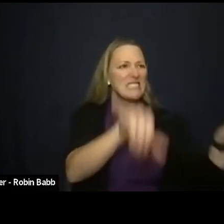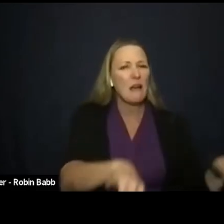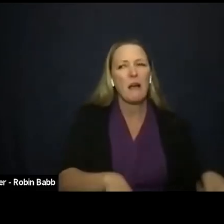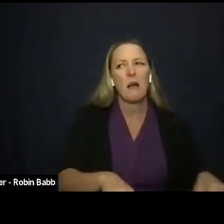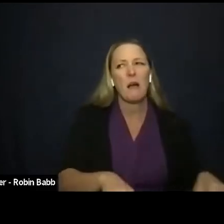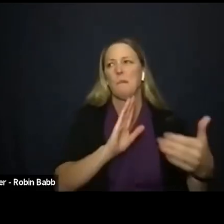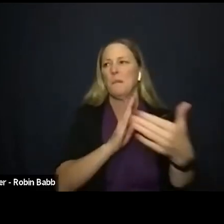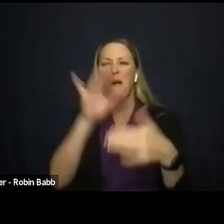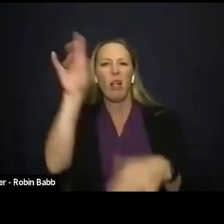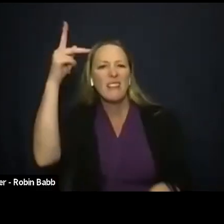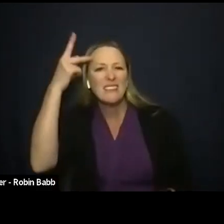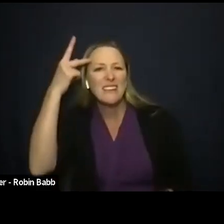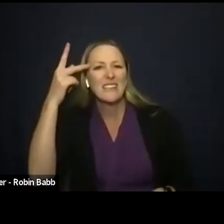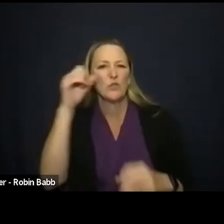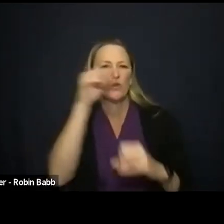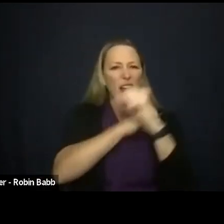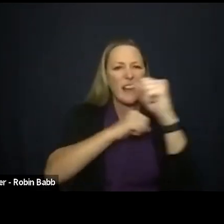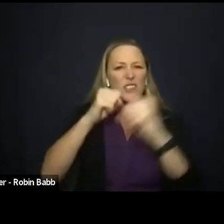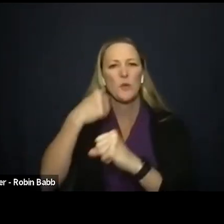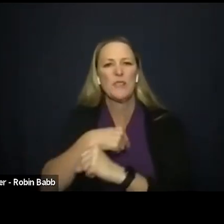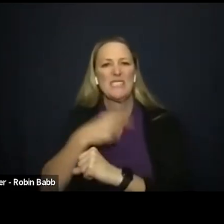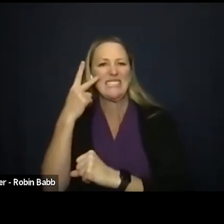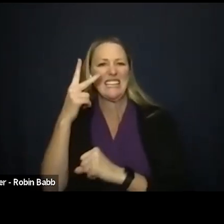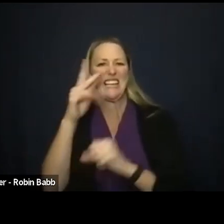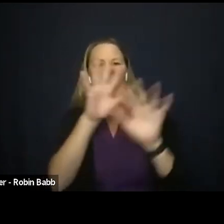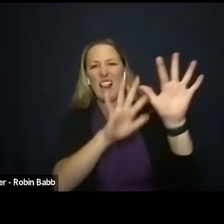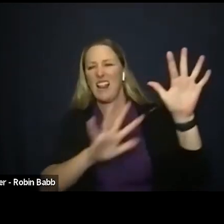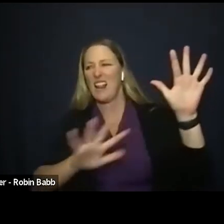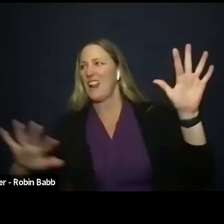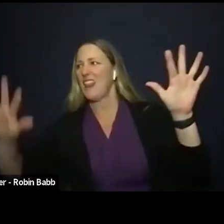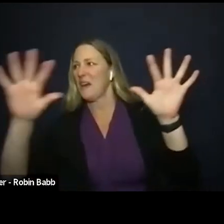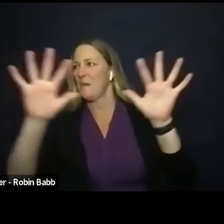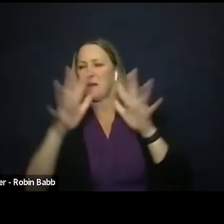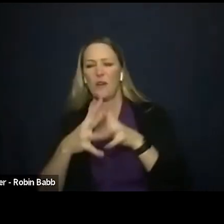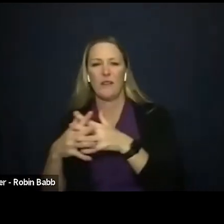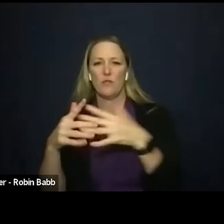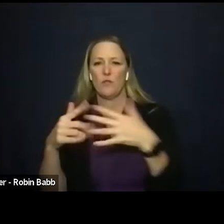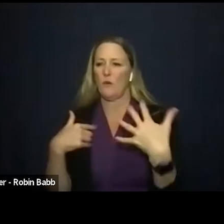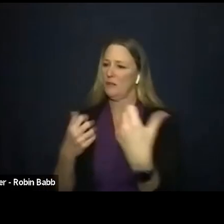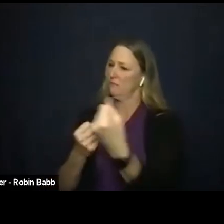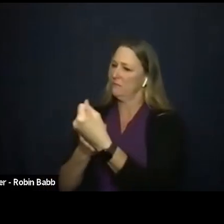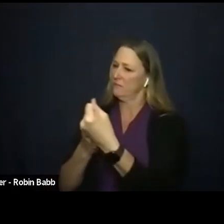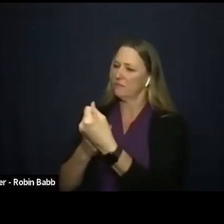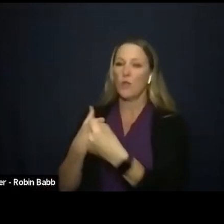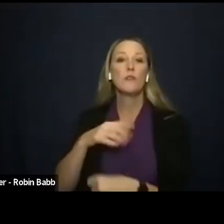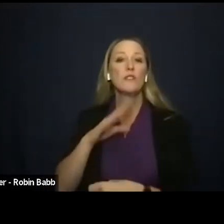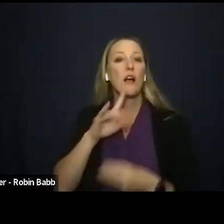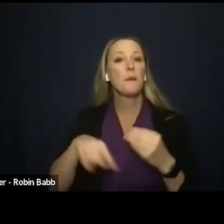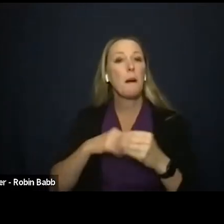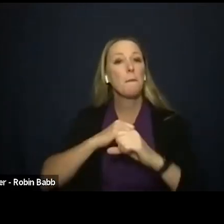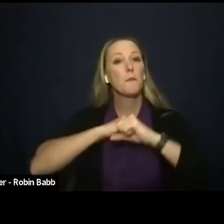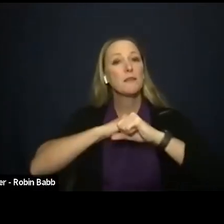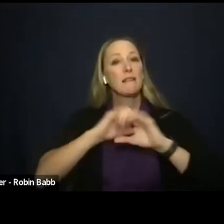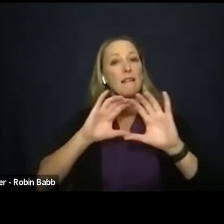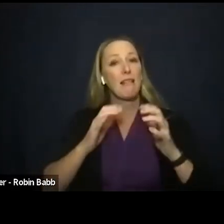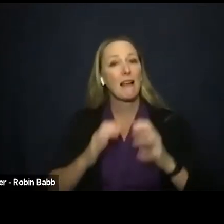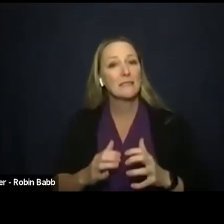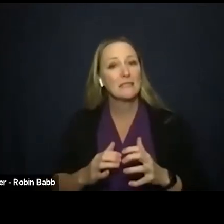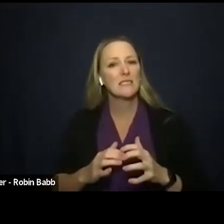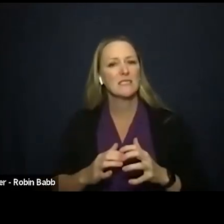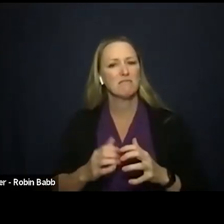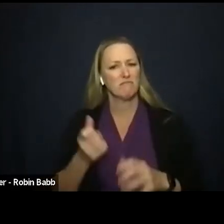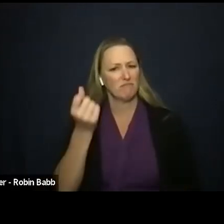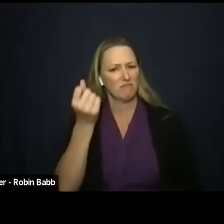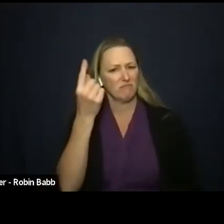nationwide so i'm here to amplify that when we're talking about protected classes again really need